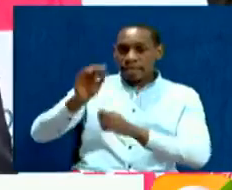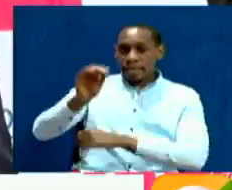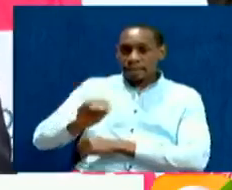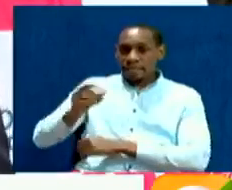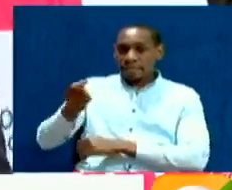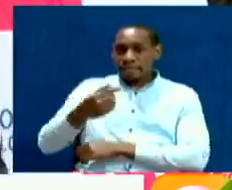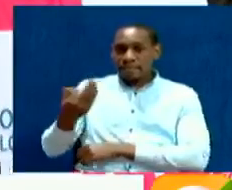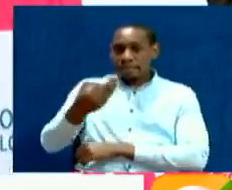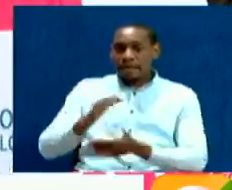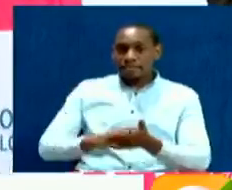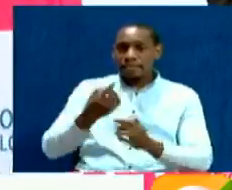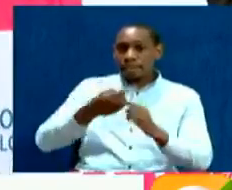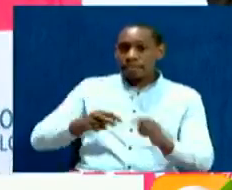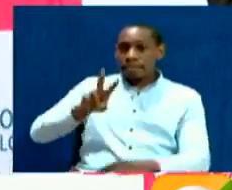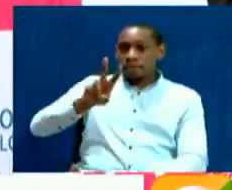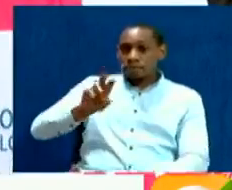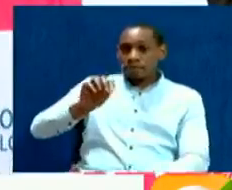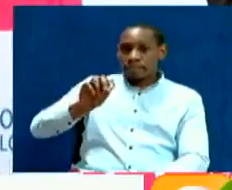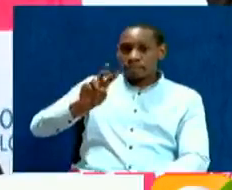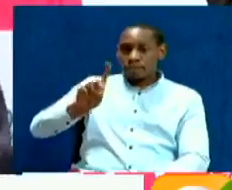5.9% in March